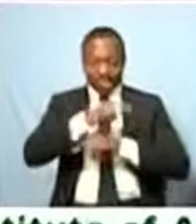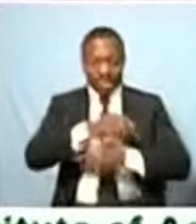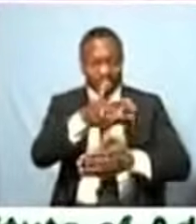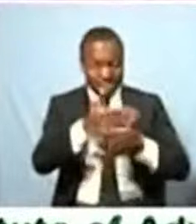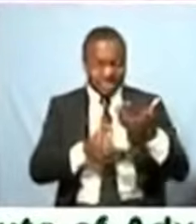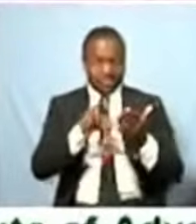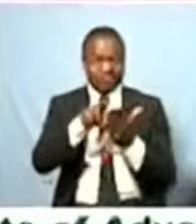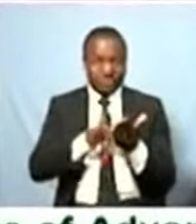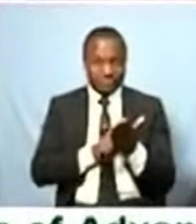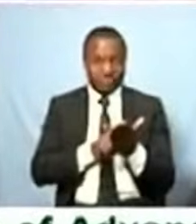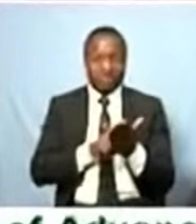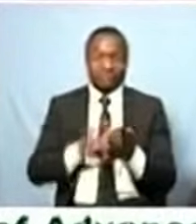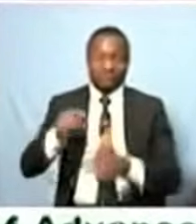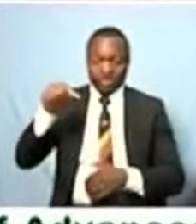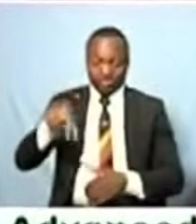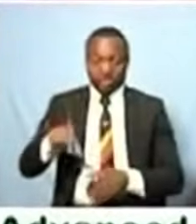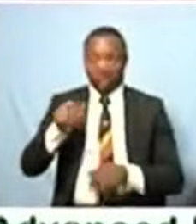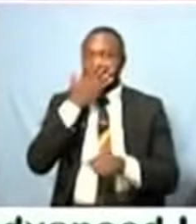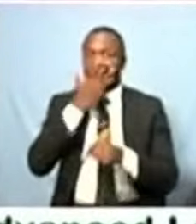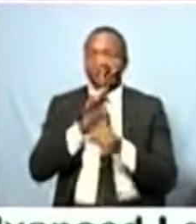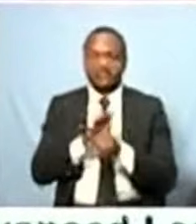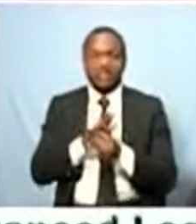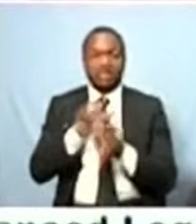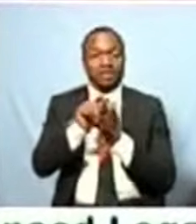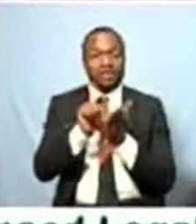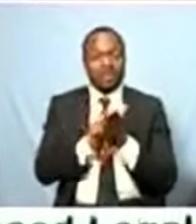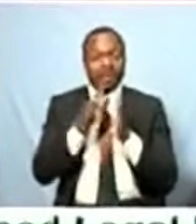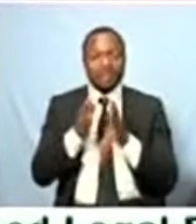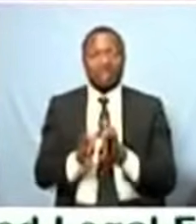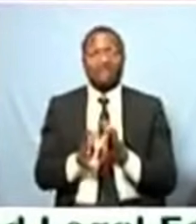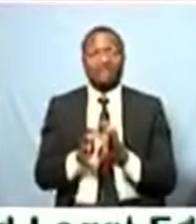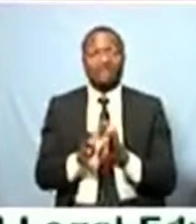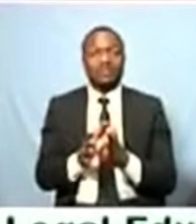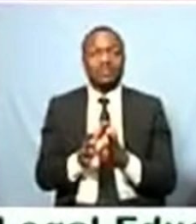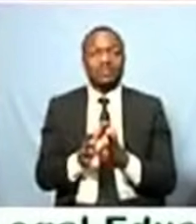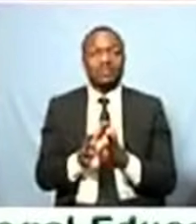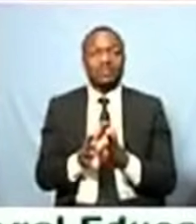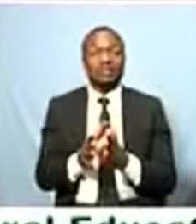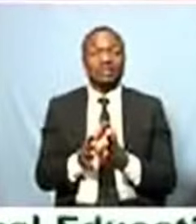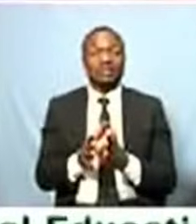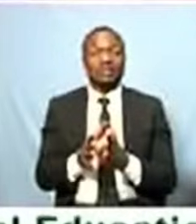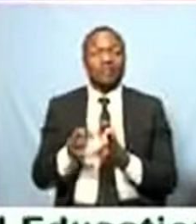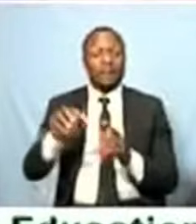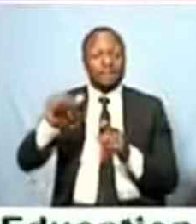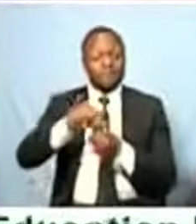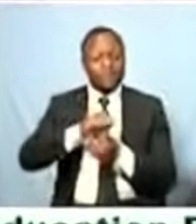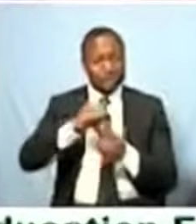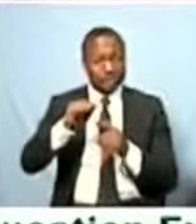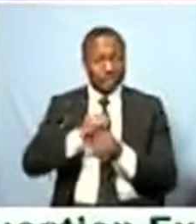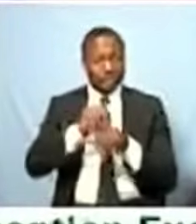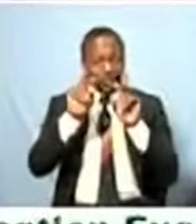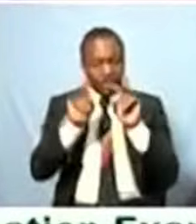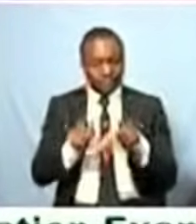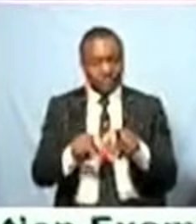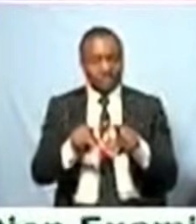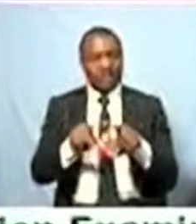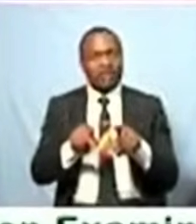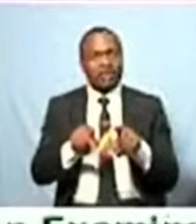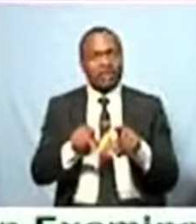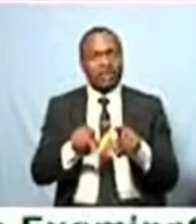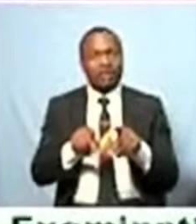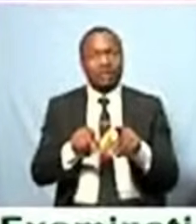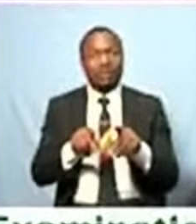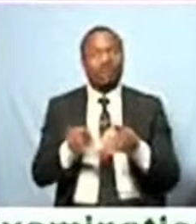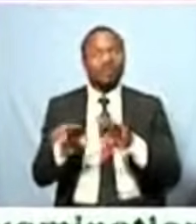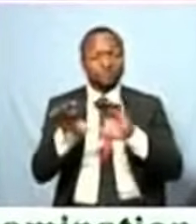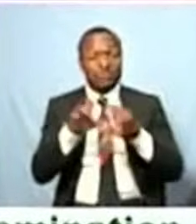rules for quality assurance. A lawyer is a refined person, a practitioner who handles people's